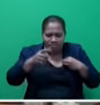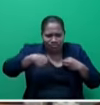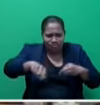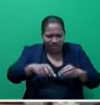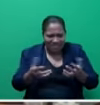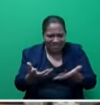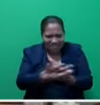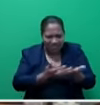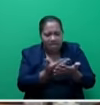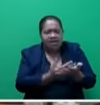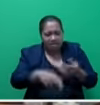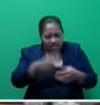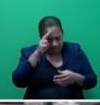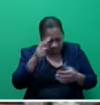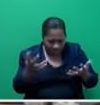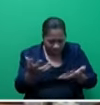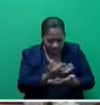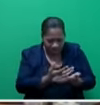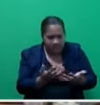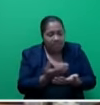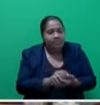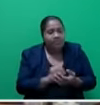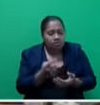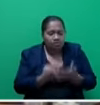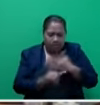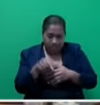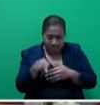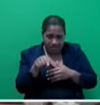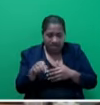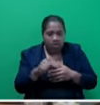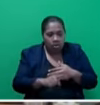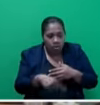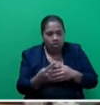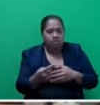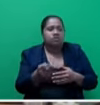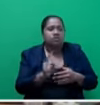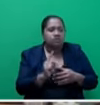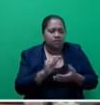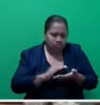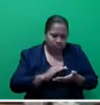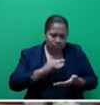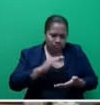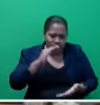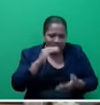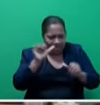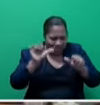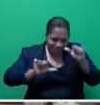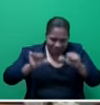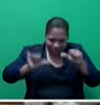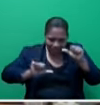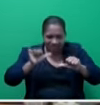clinics nationally. These events has continued to raise cognizance on the environment impact assessment and its